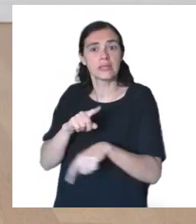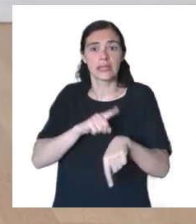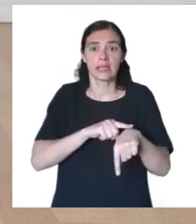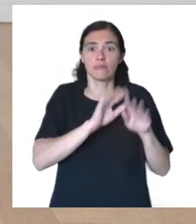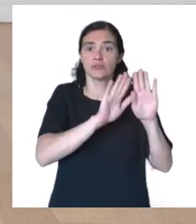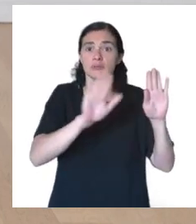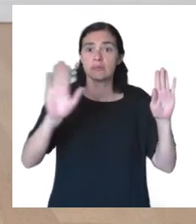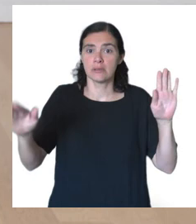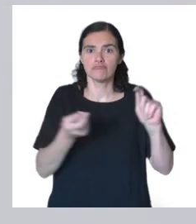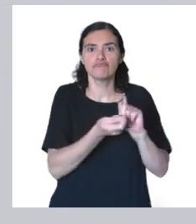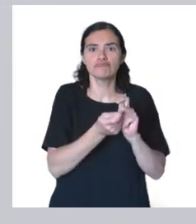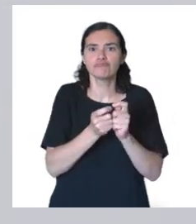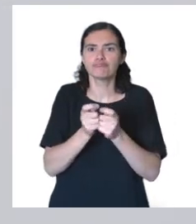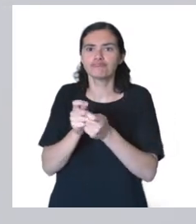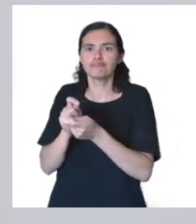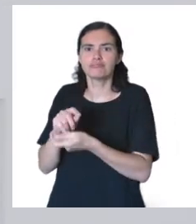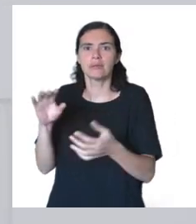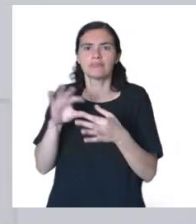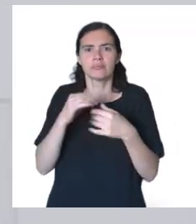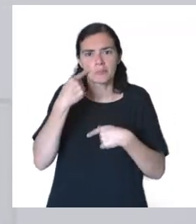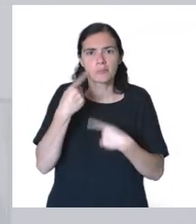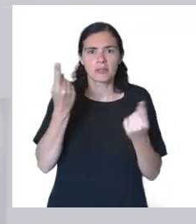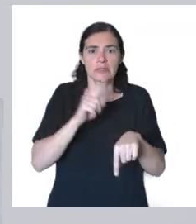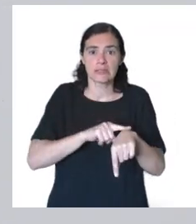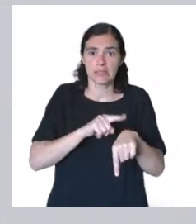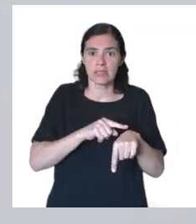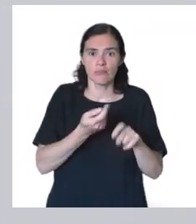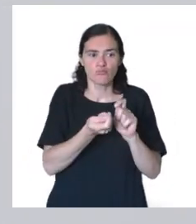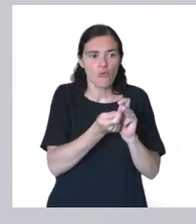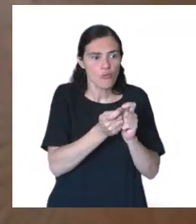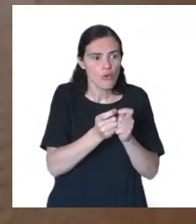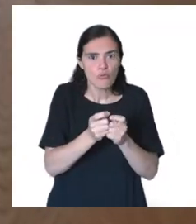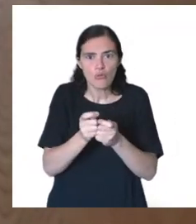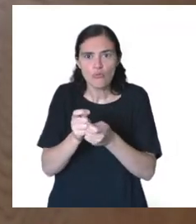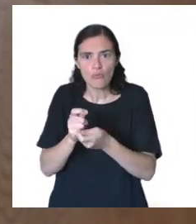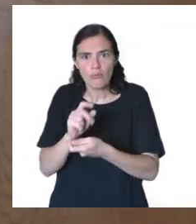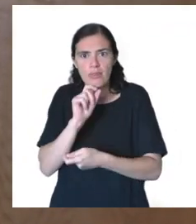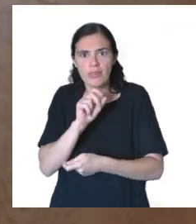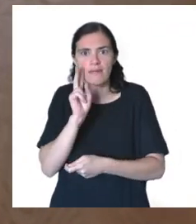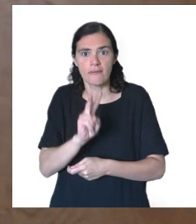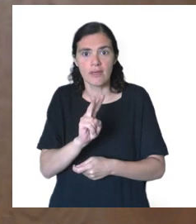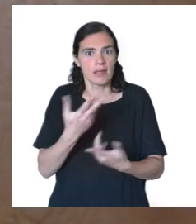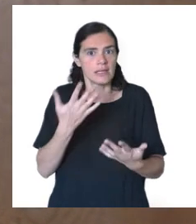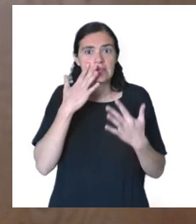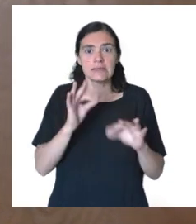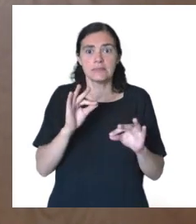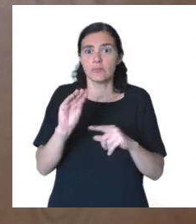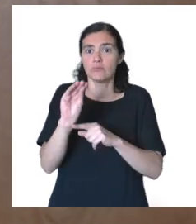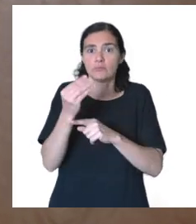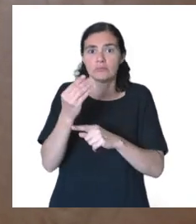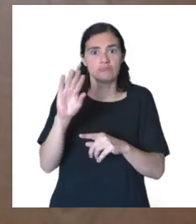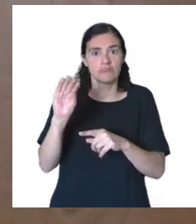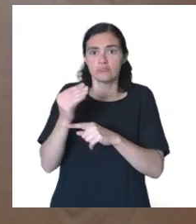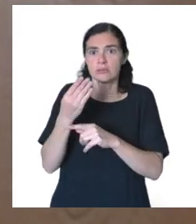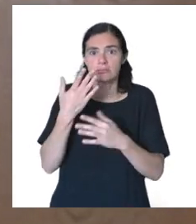during the exhibition because it's subjected to time and we can see it's already changing. So through this very